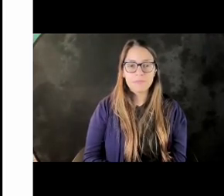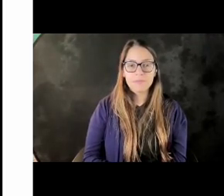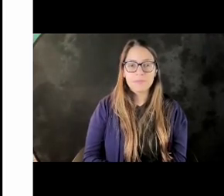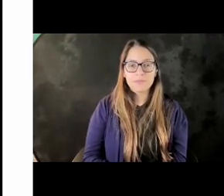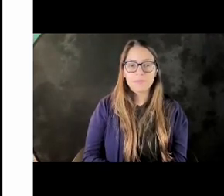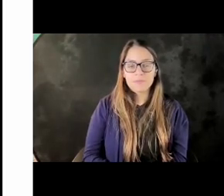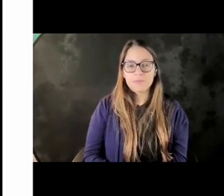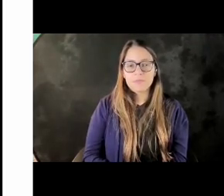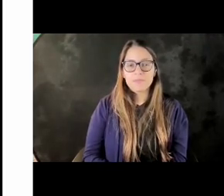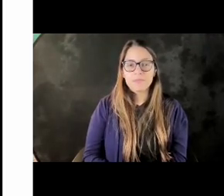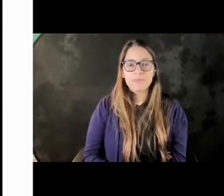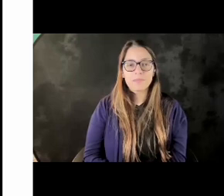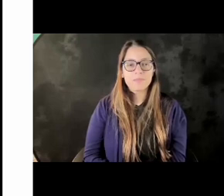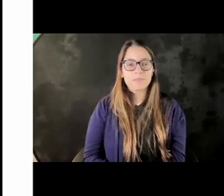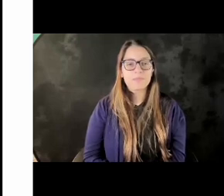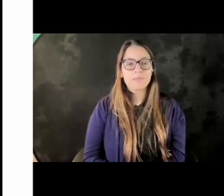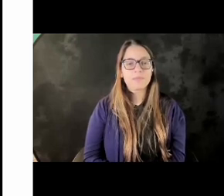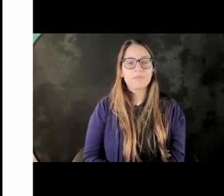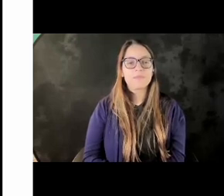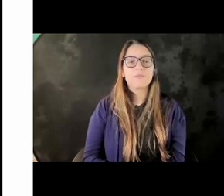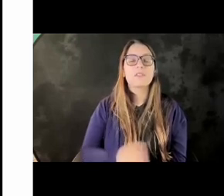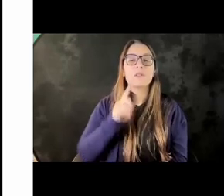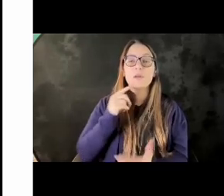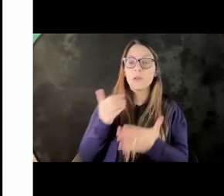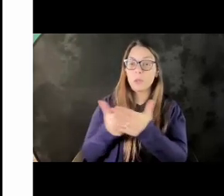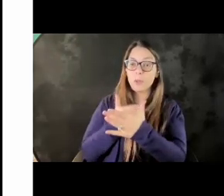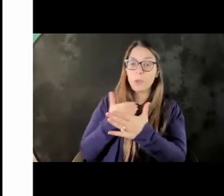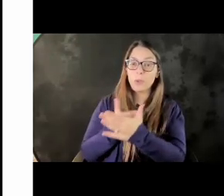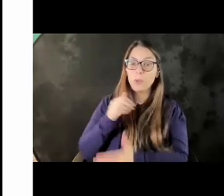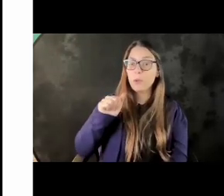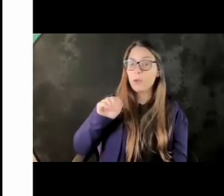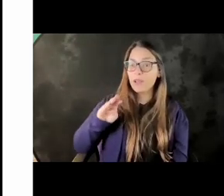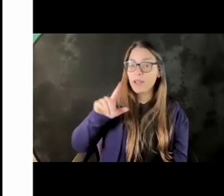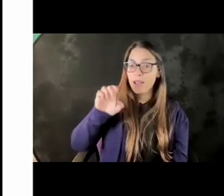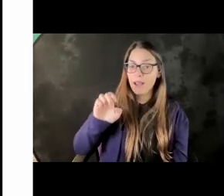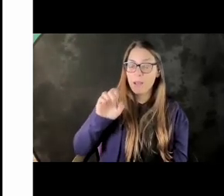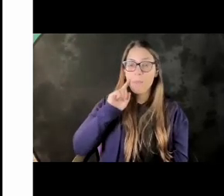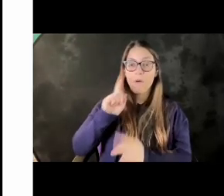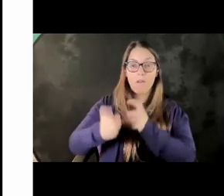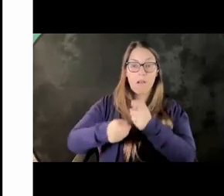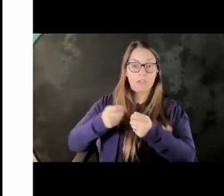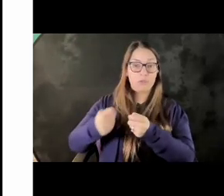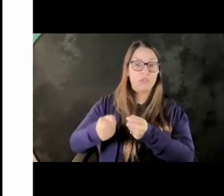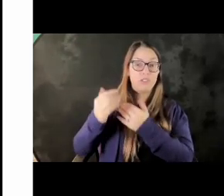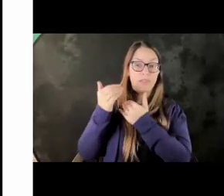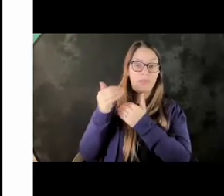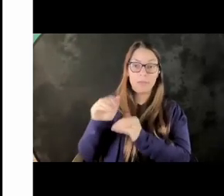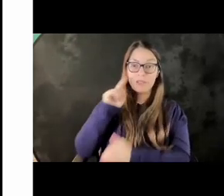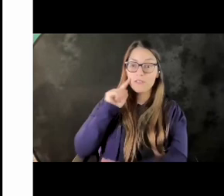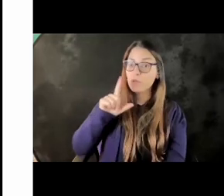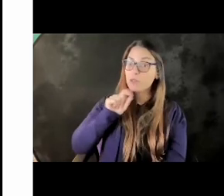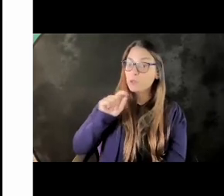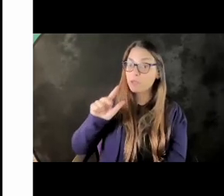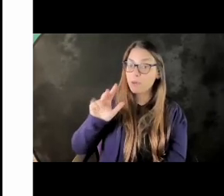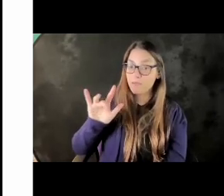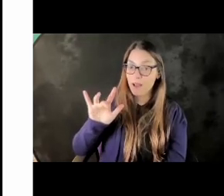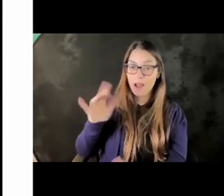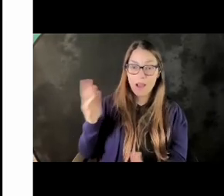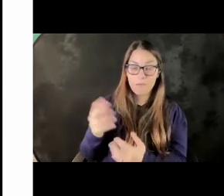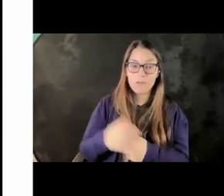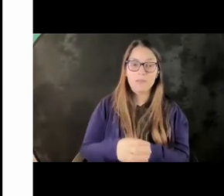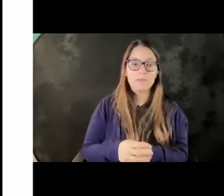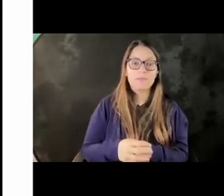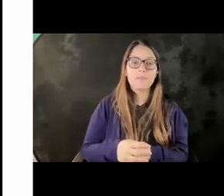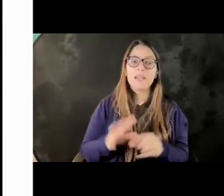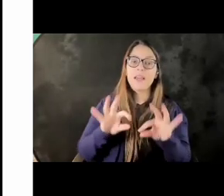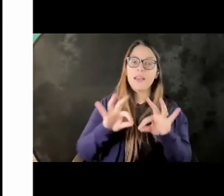So the new ABLE contribution limits for 2025 are family, friends, a